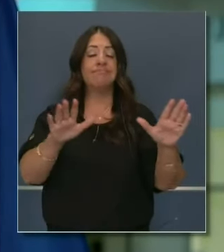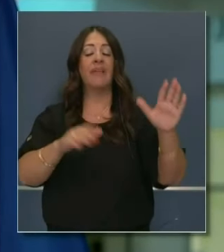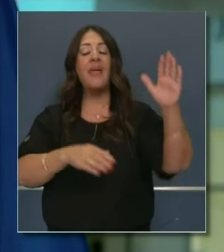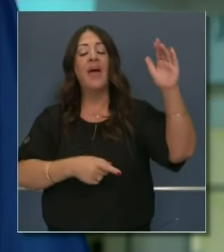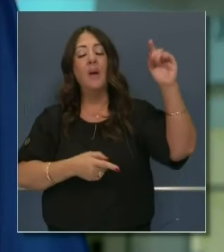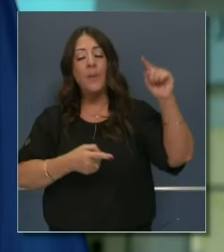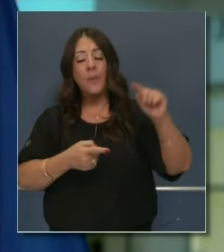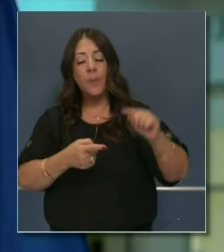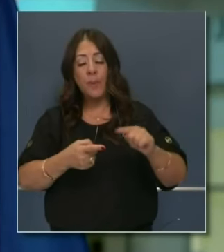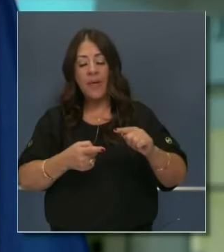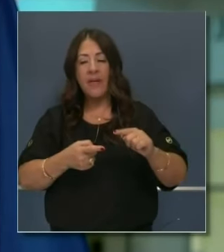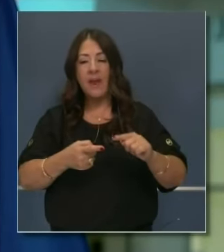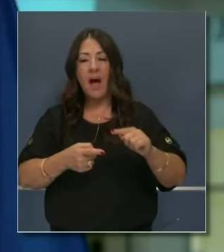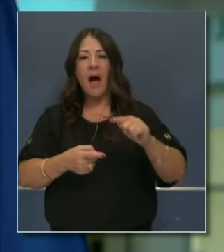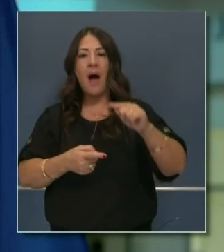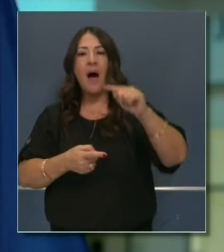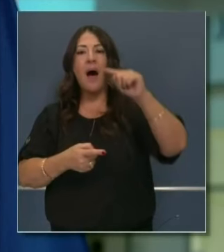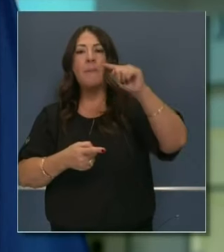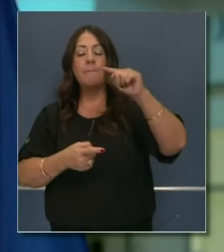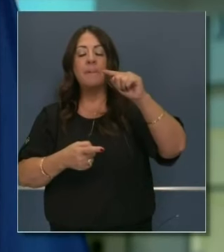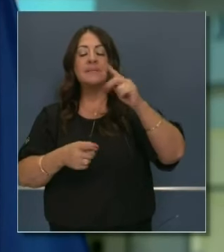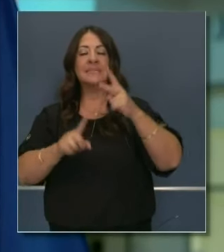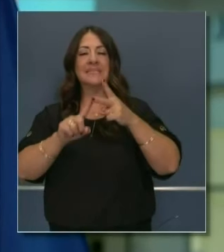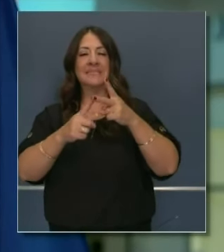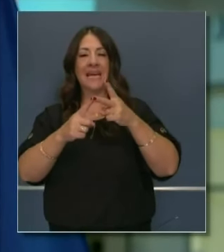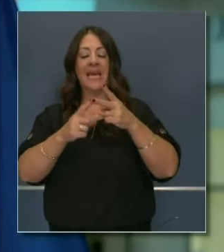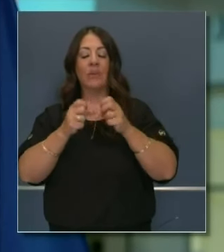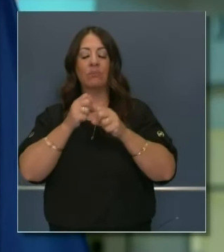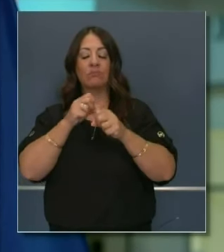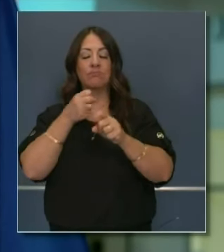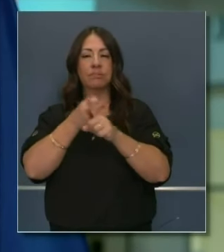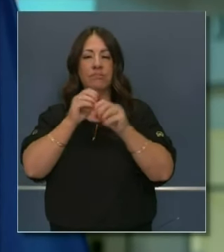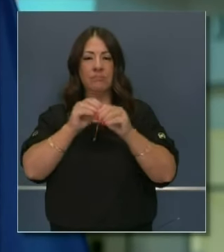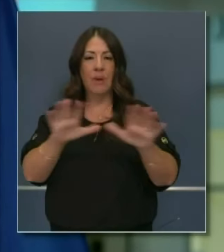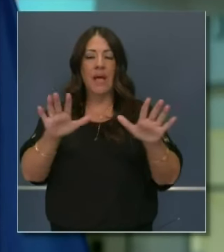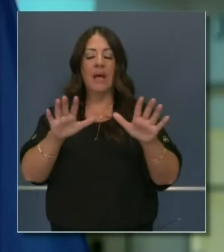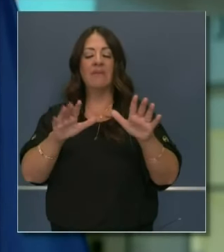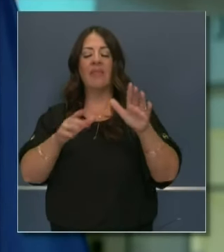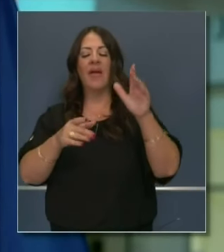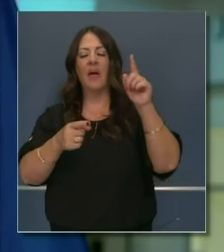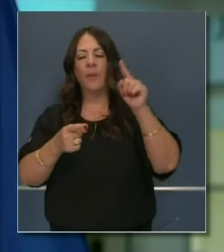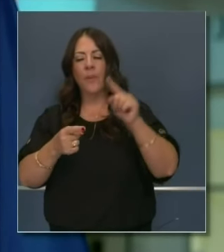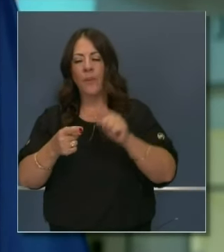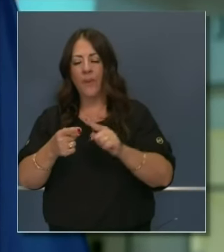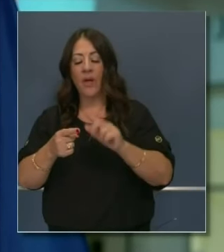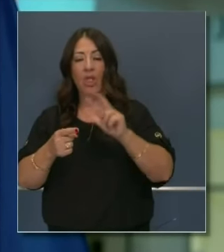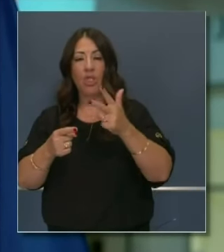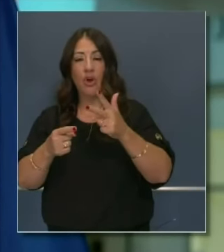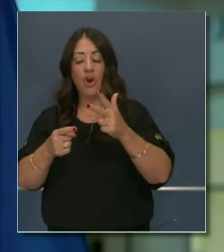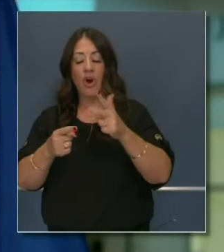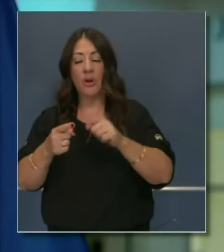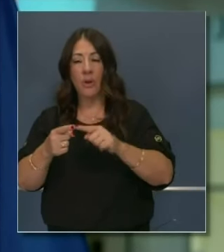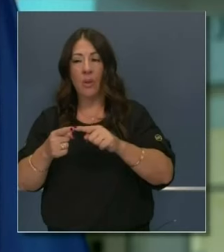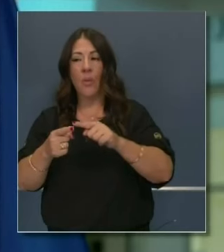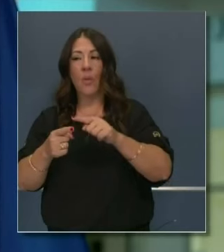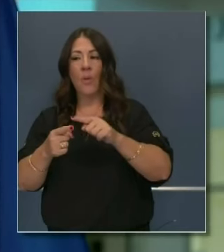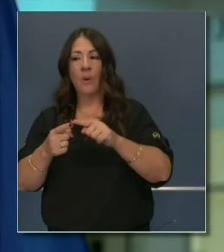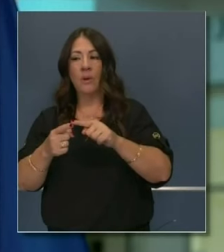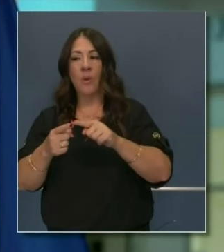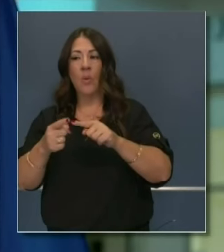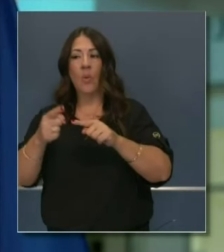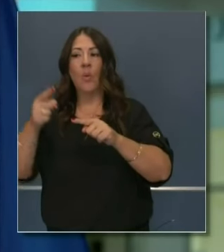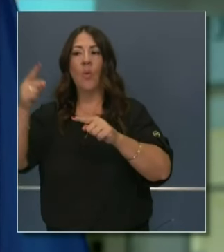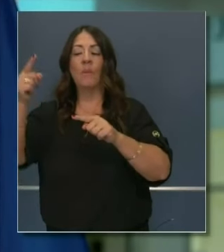of states across the country. California has not seen that yet. And I was wondering if